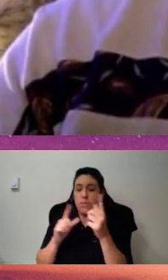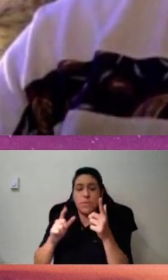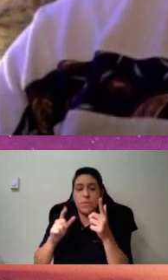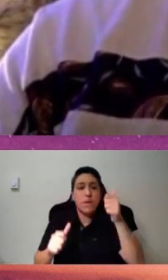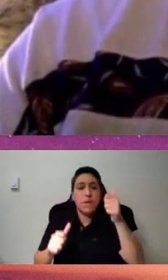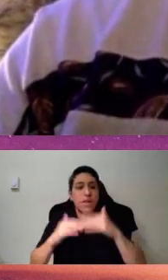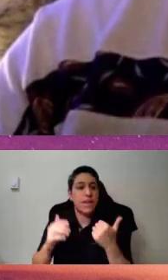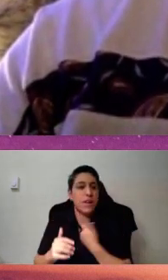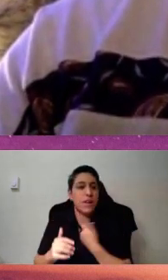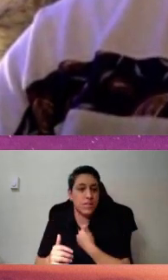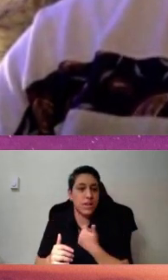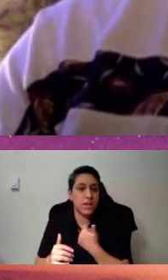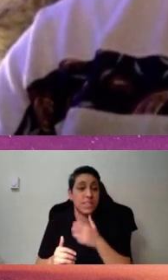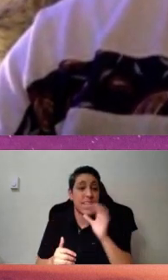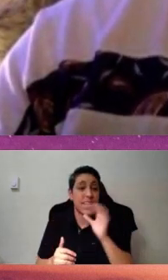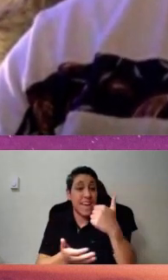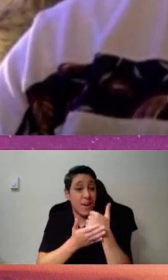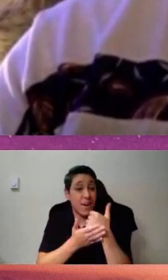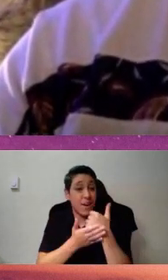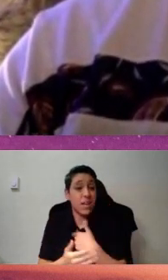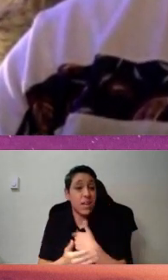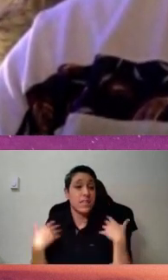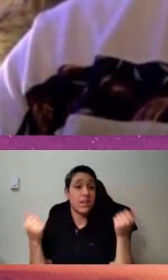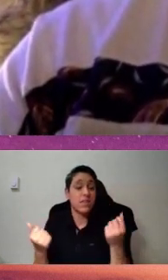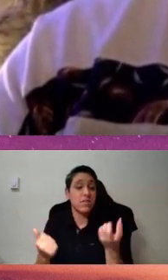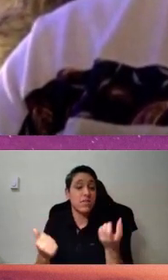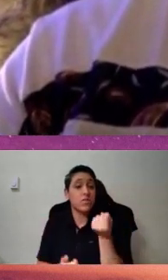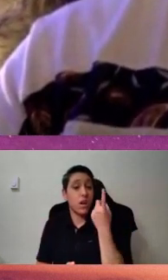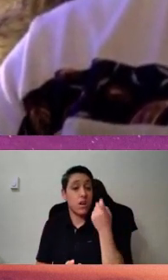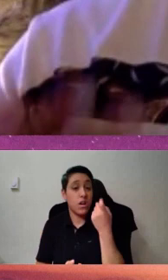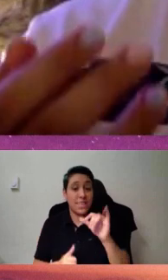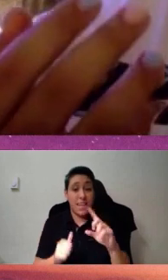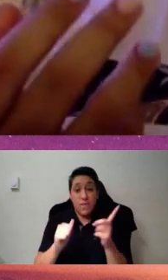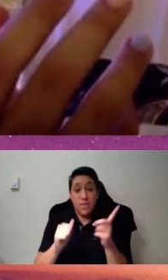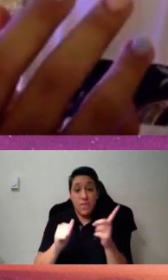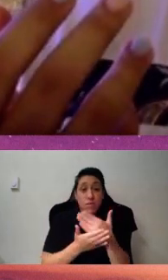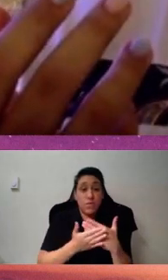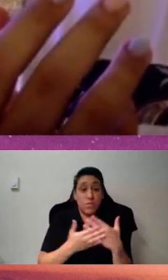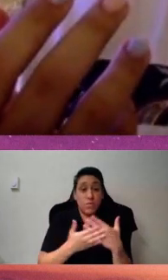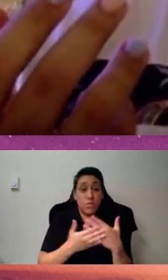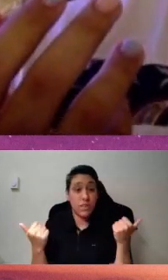you know, understanding that the first step of healing is actually